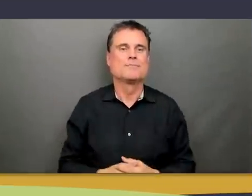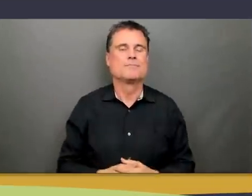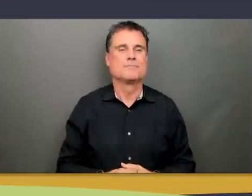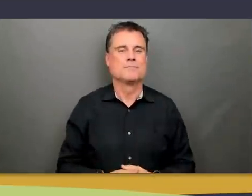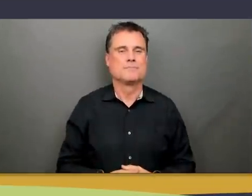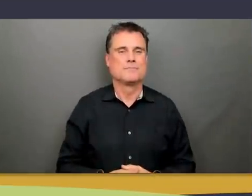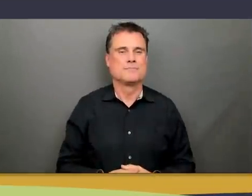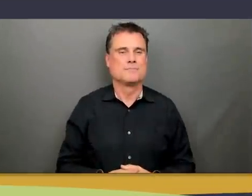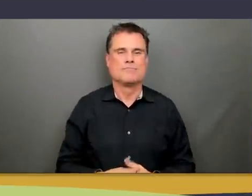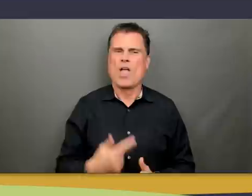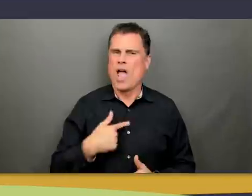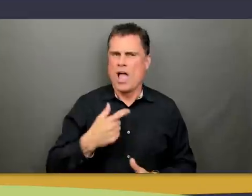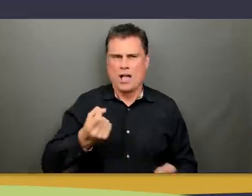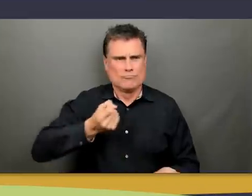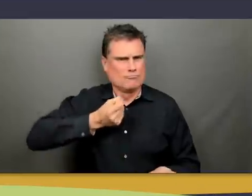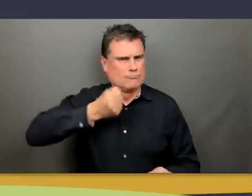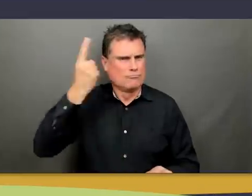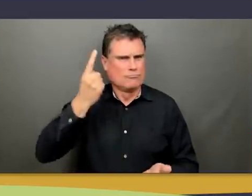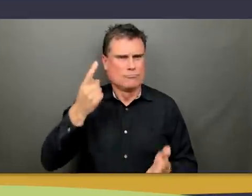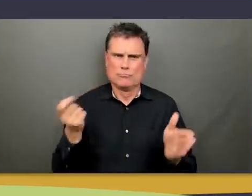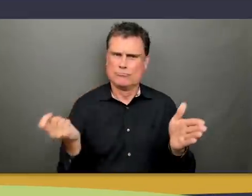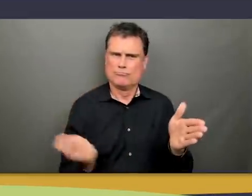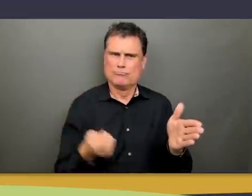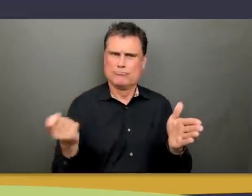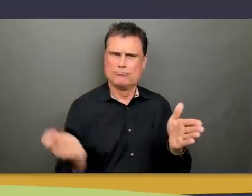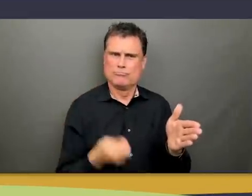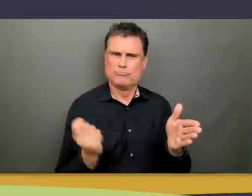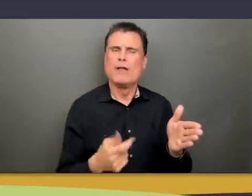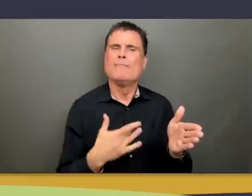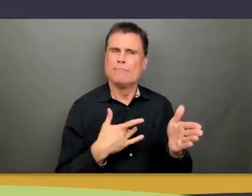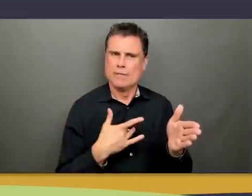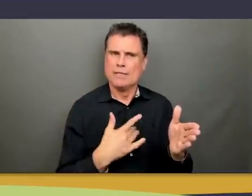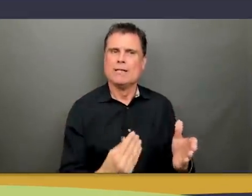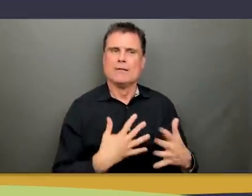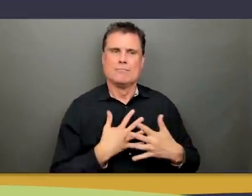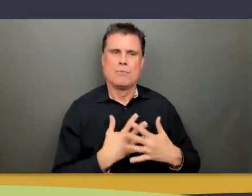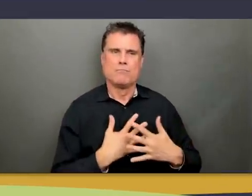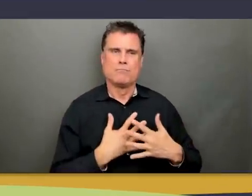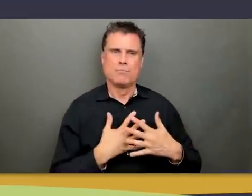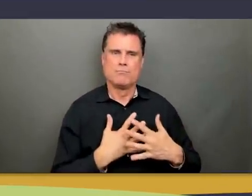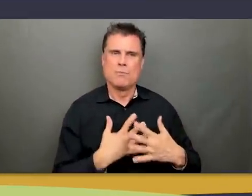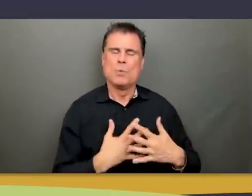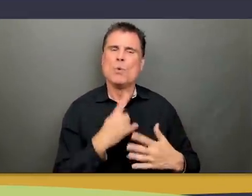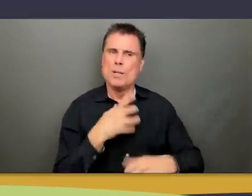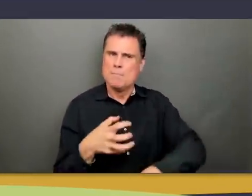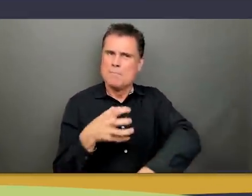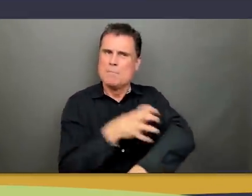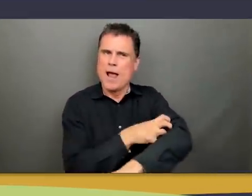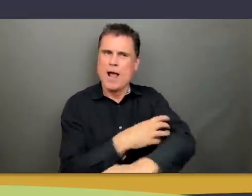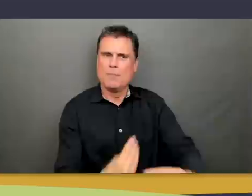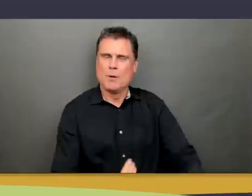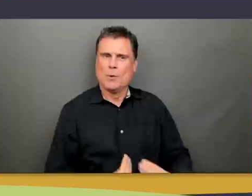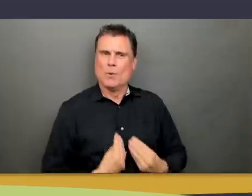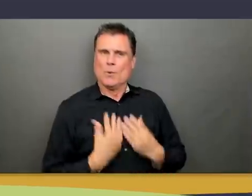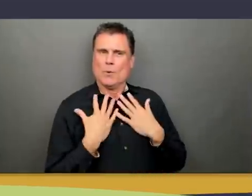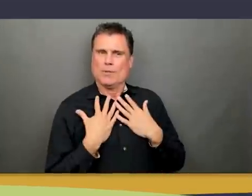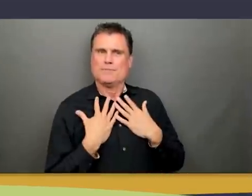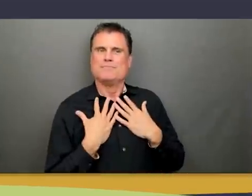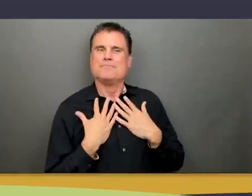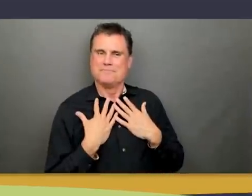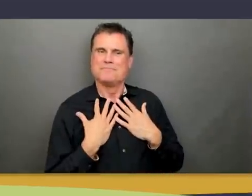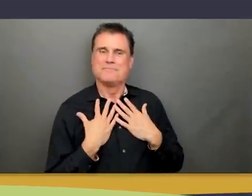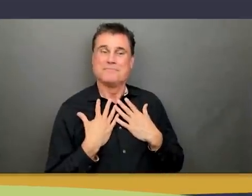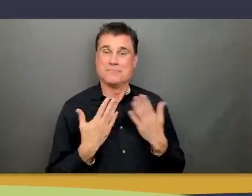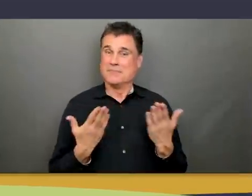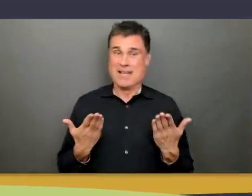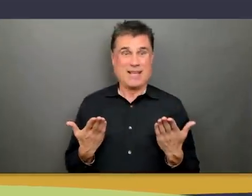people, before we start on what is an extraordinary evening after 12 months that none of us have ever expected we would live